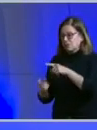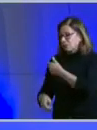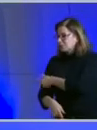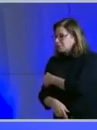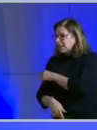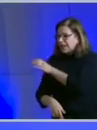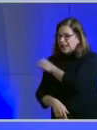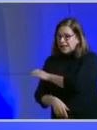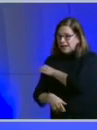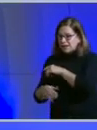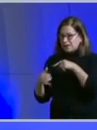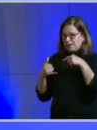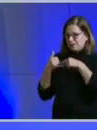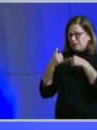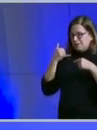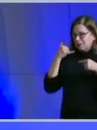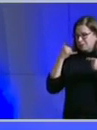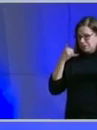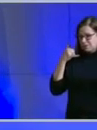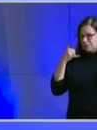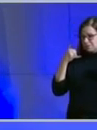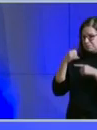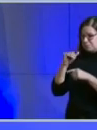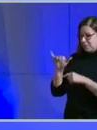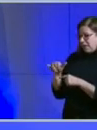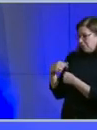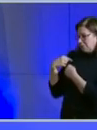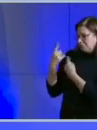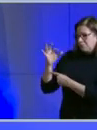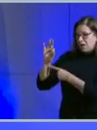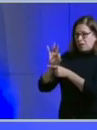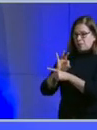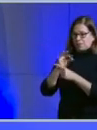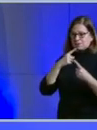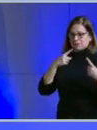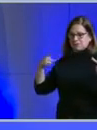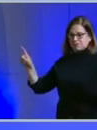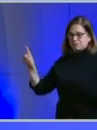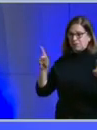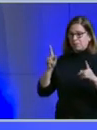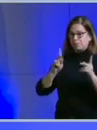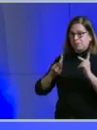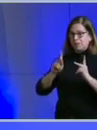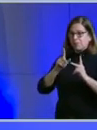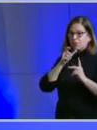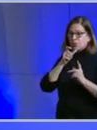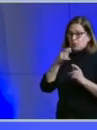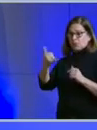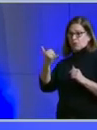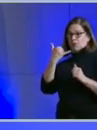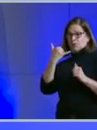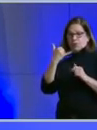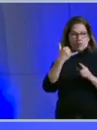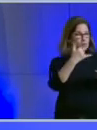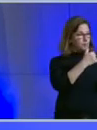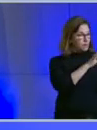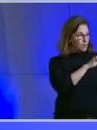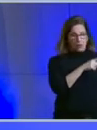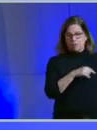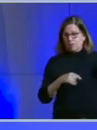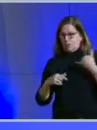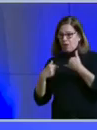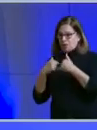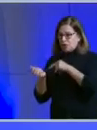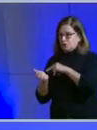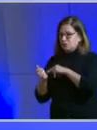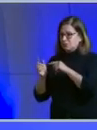data, and what we're learning is that of those patients who we speak to, and we call all of them within 24 hours, they're having a very positive